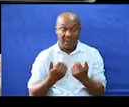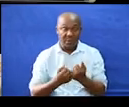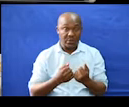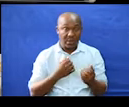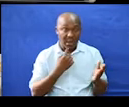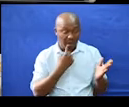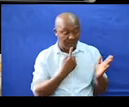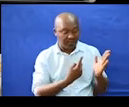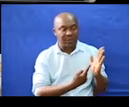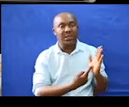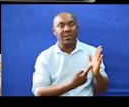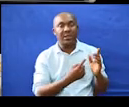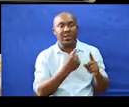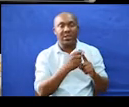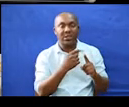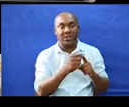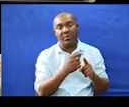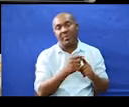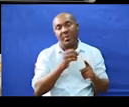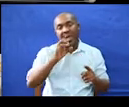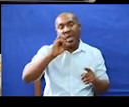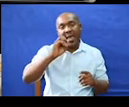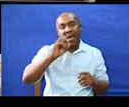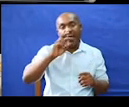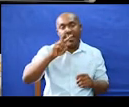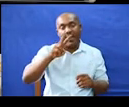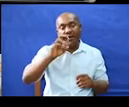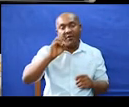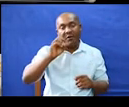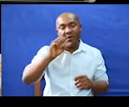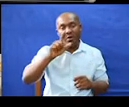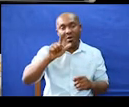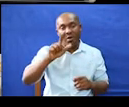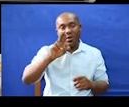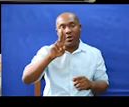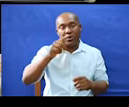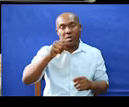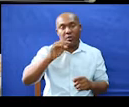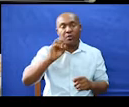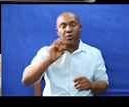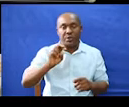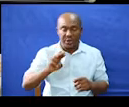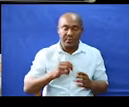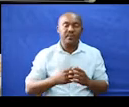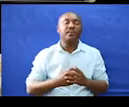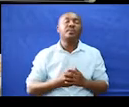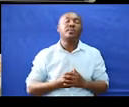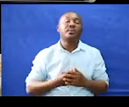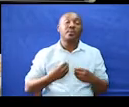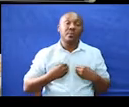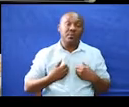term evolution. But let us have another example. The example which we're going